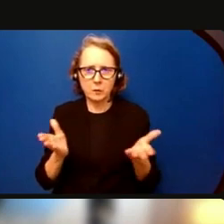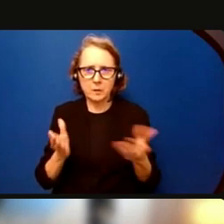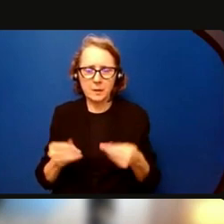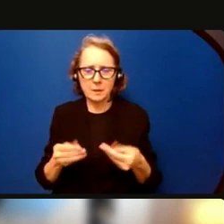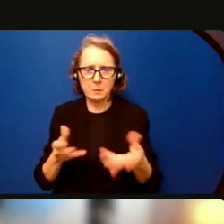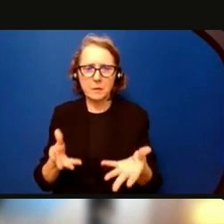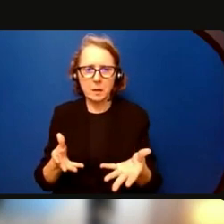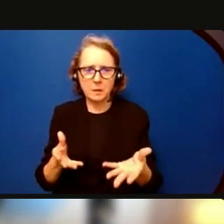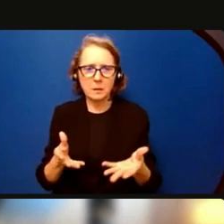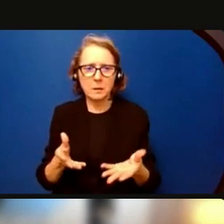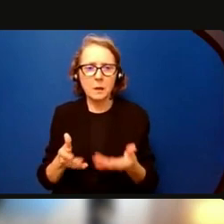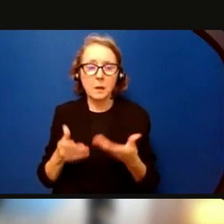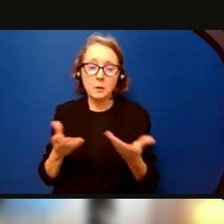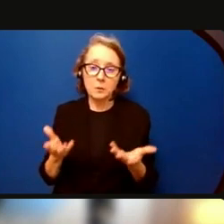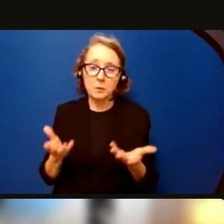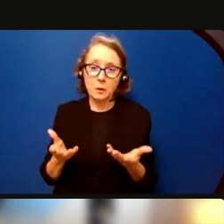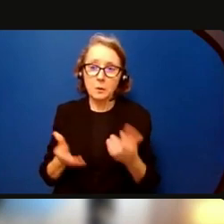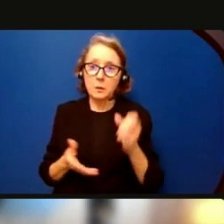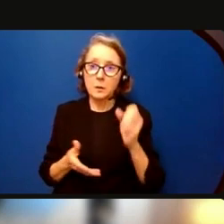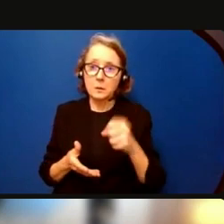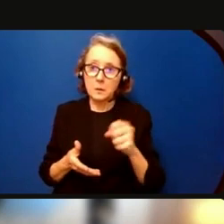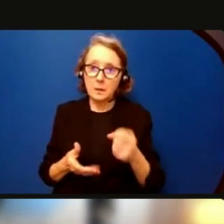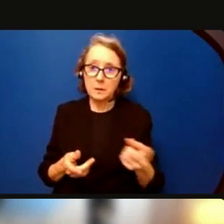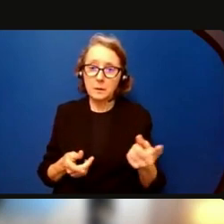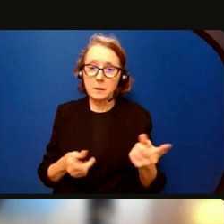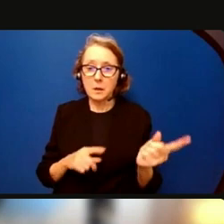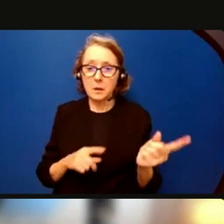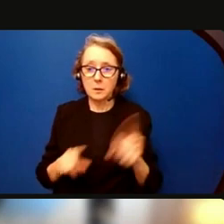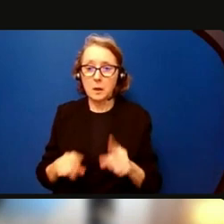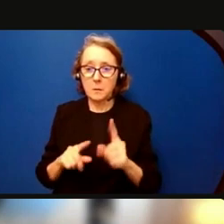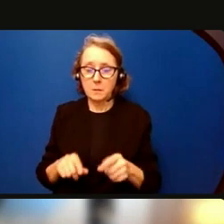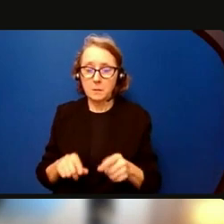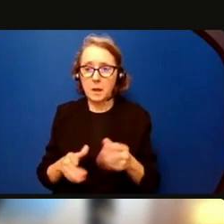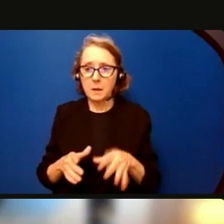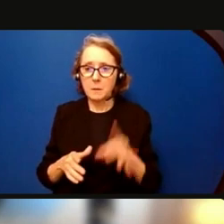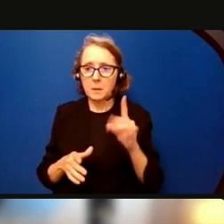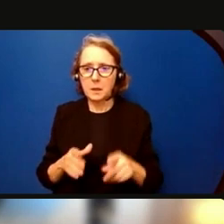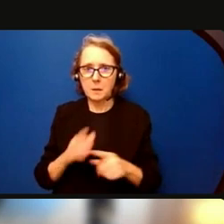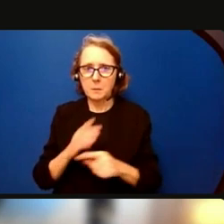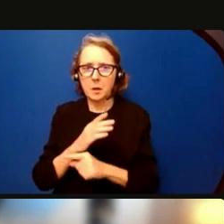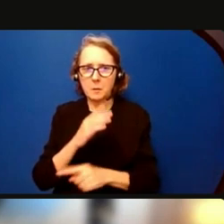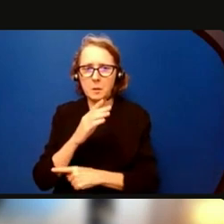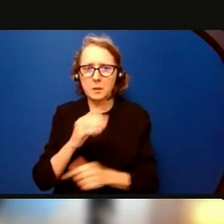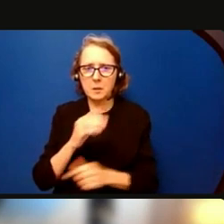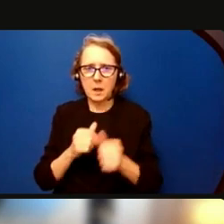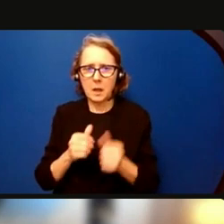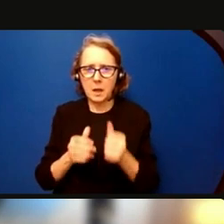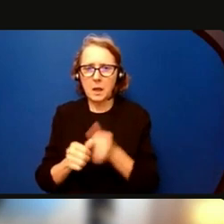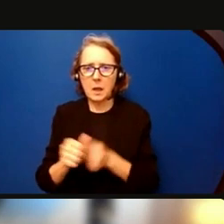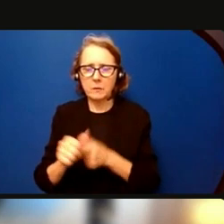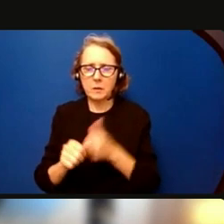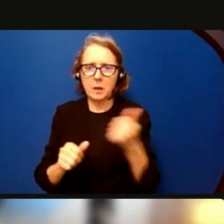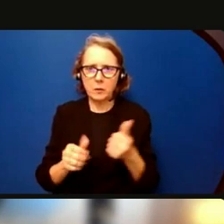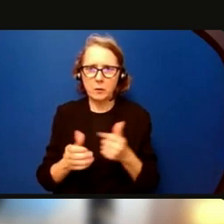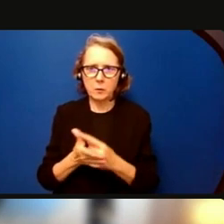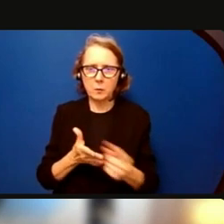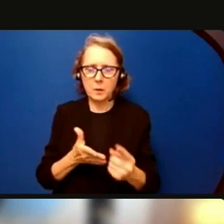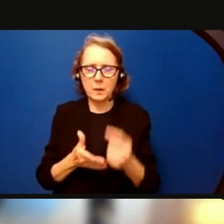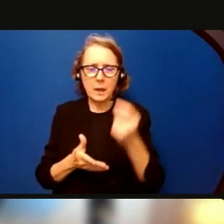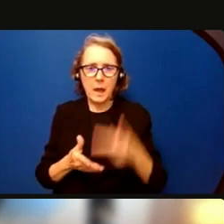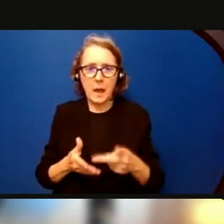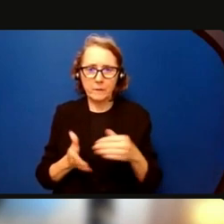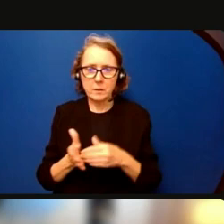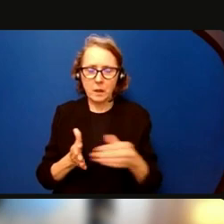provided. So yes, they're coming by and picking up the trash every other week or half as often, but the rest